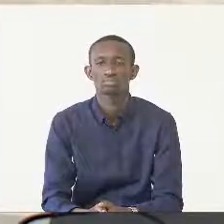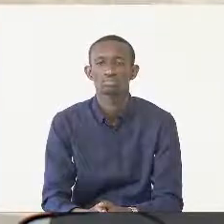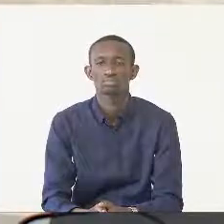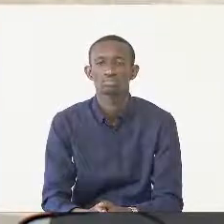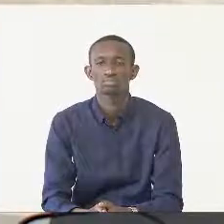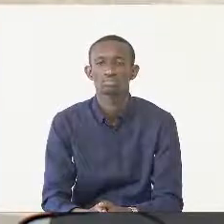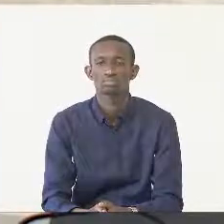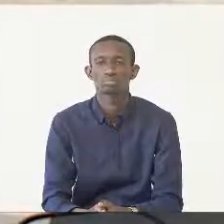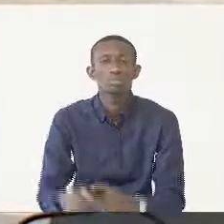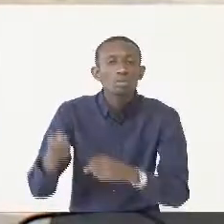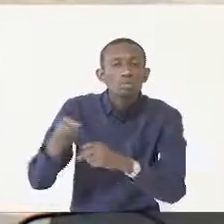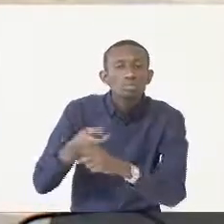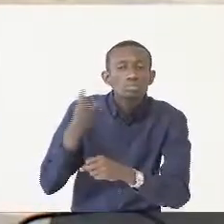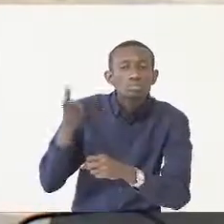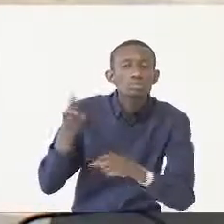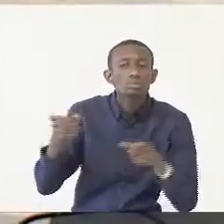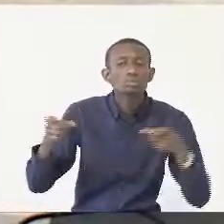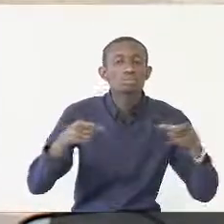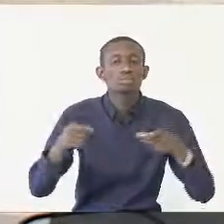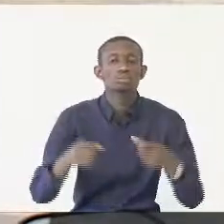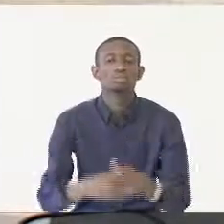the coordinate